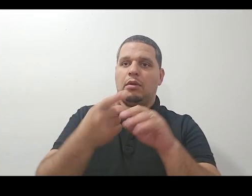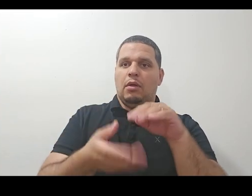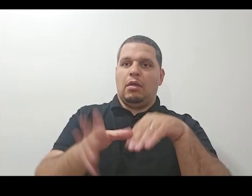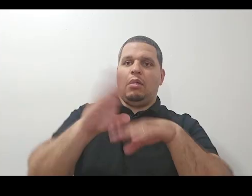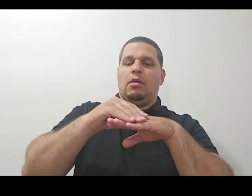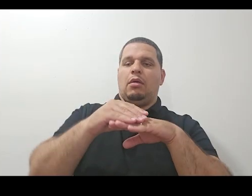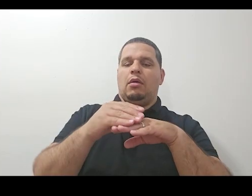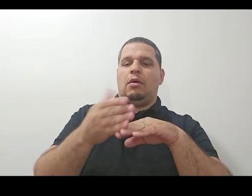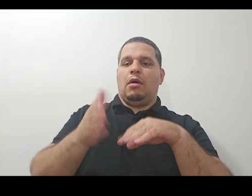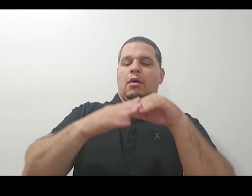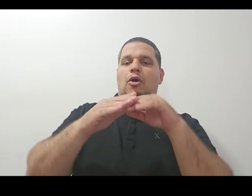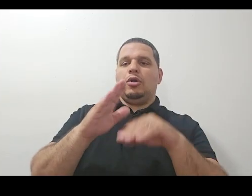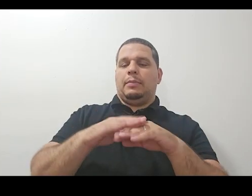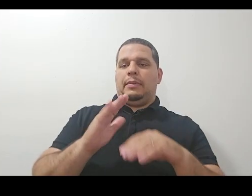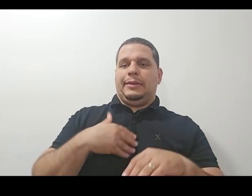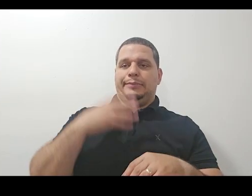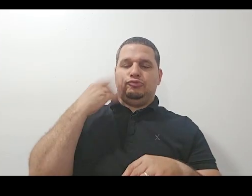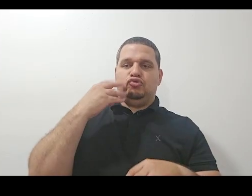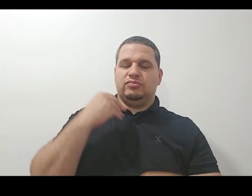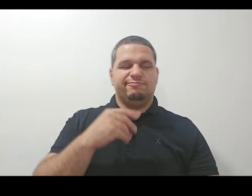Yeah.